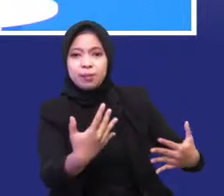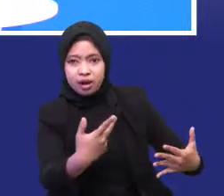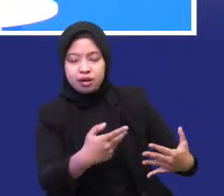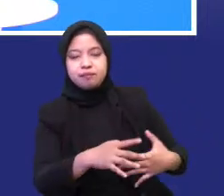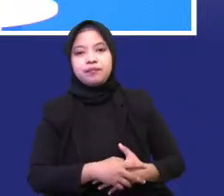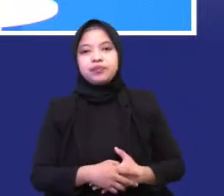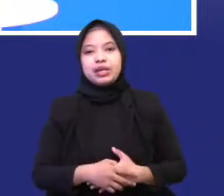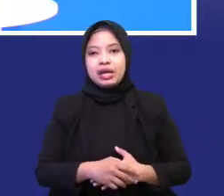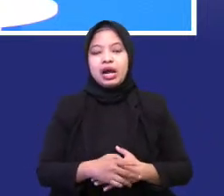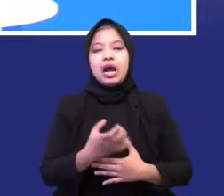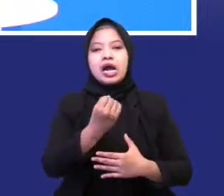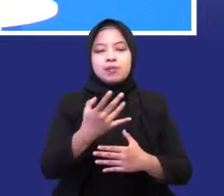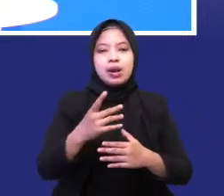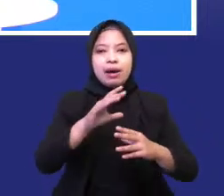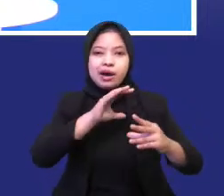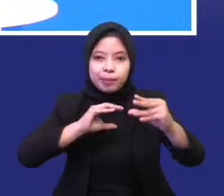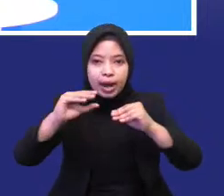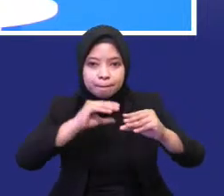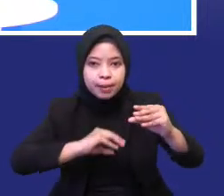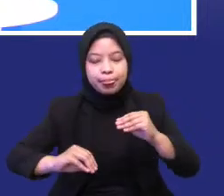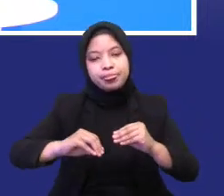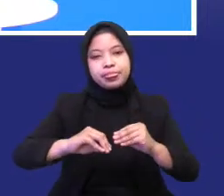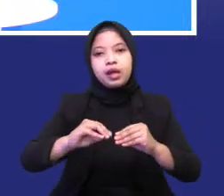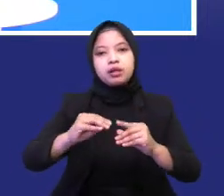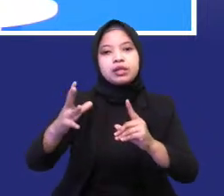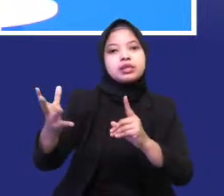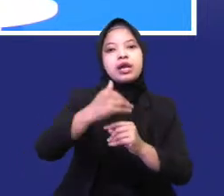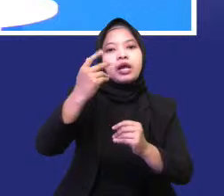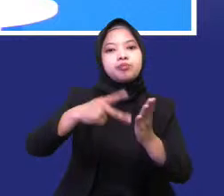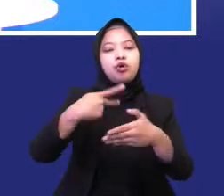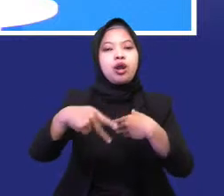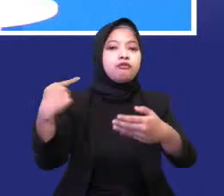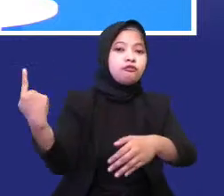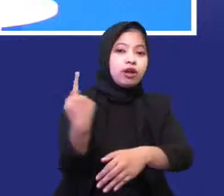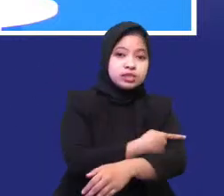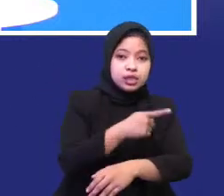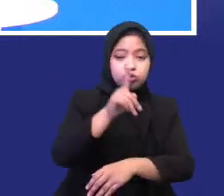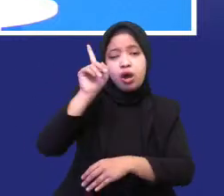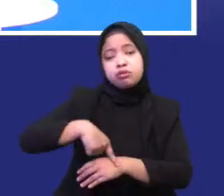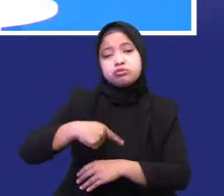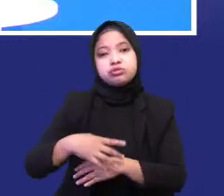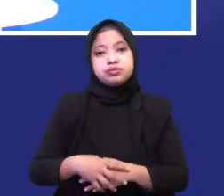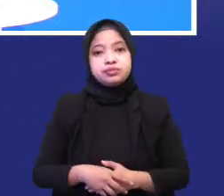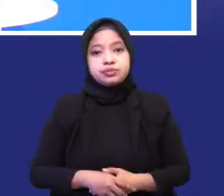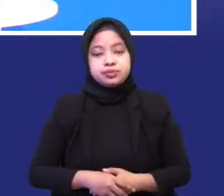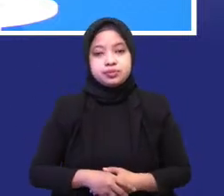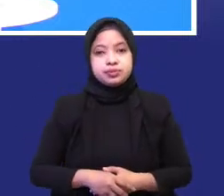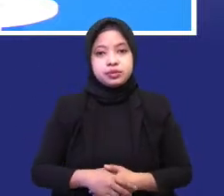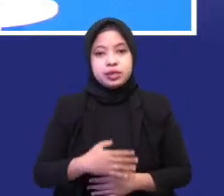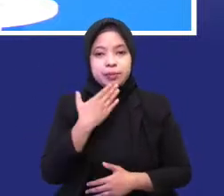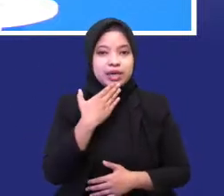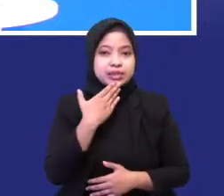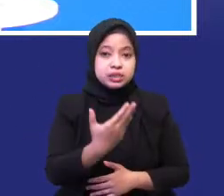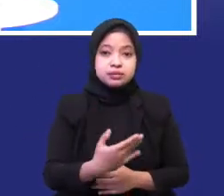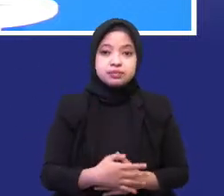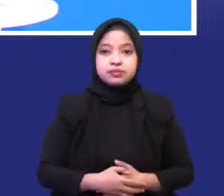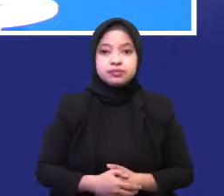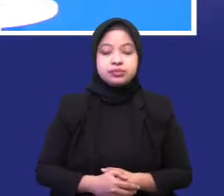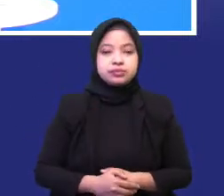the coordinations meeting across ministries, institutions, and also with the local governments. Thank you.